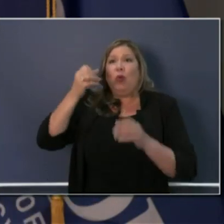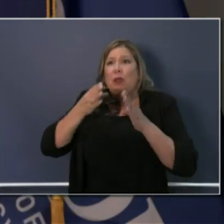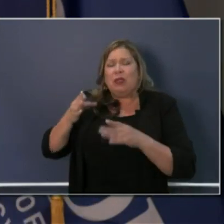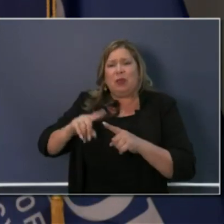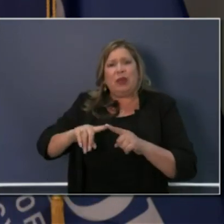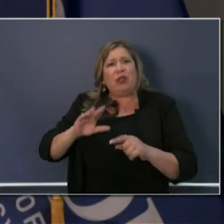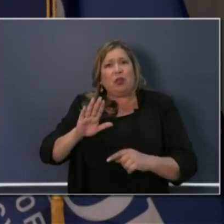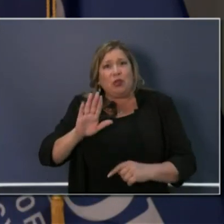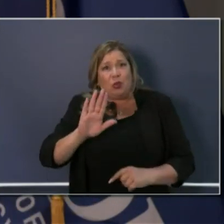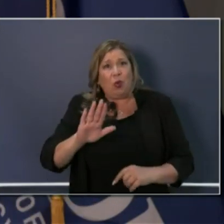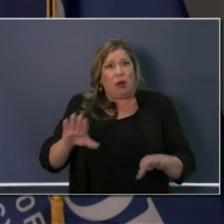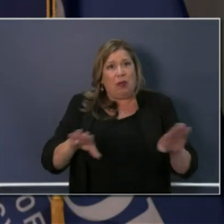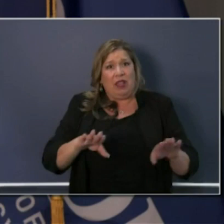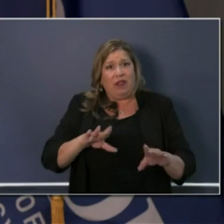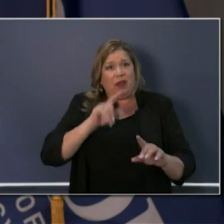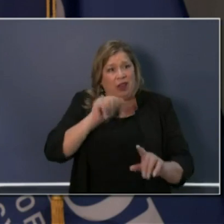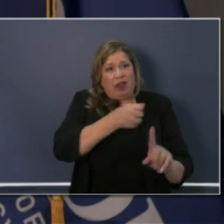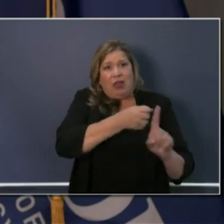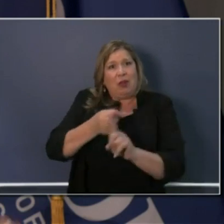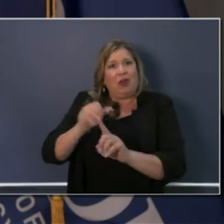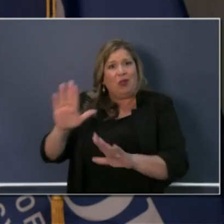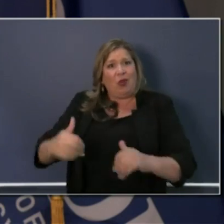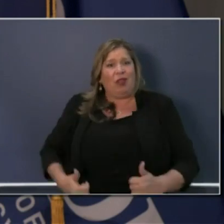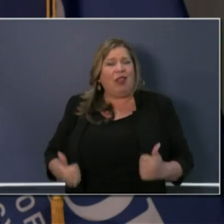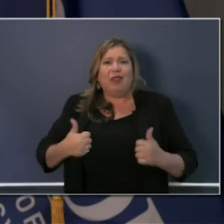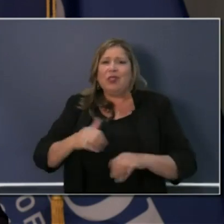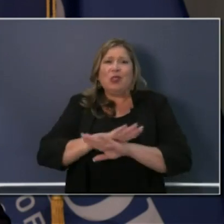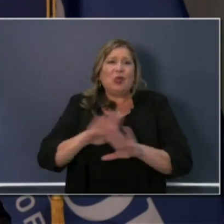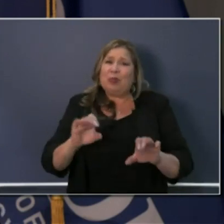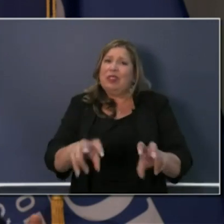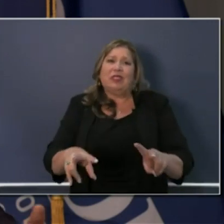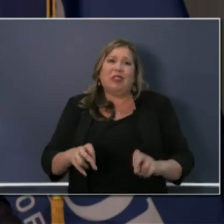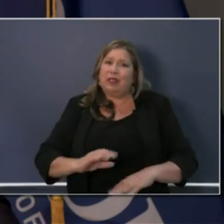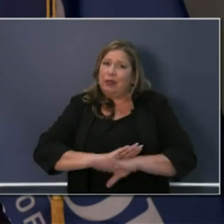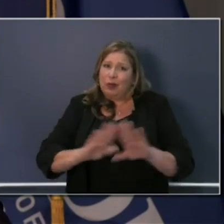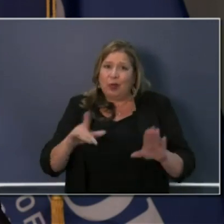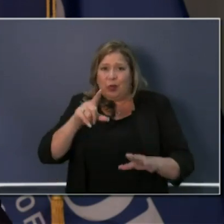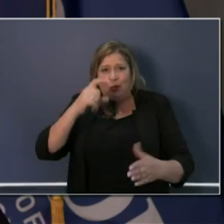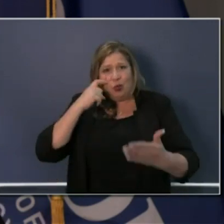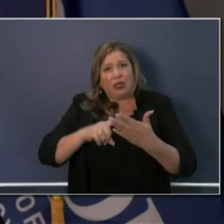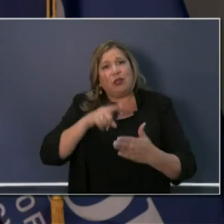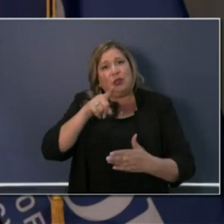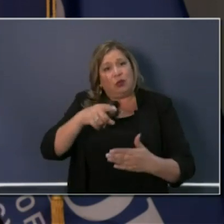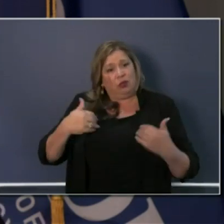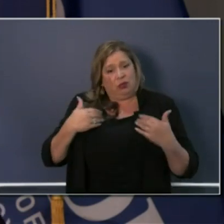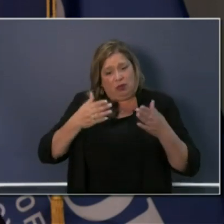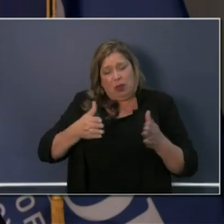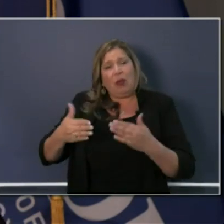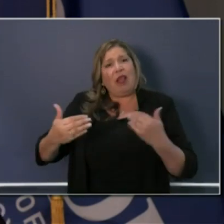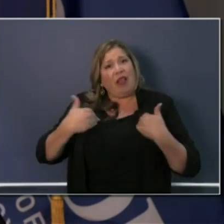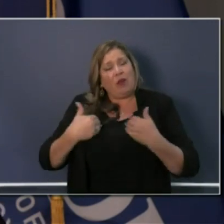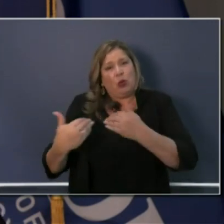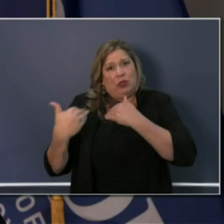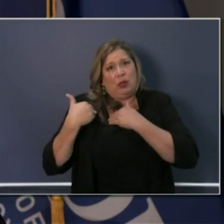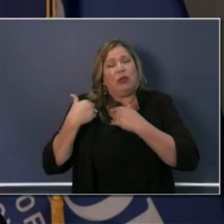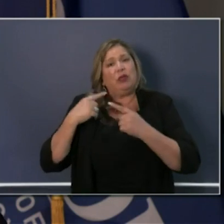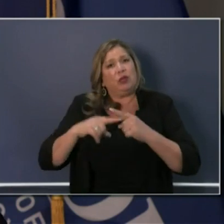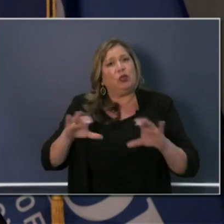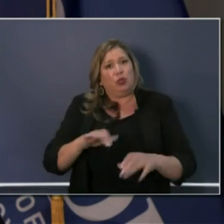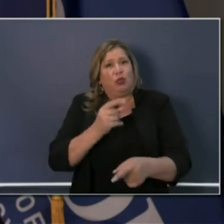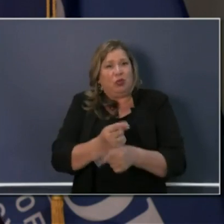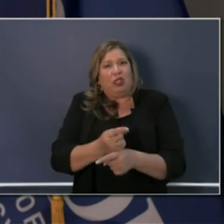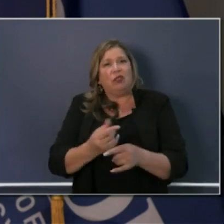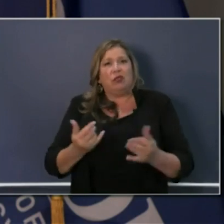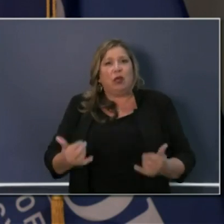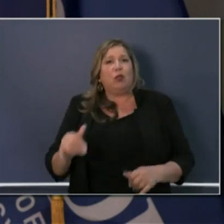impact on their lives. Don't be selfish. Recognize you have a responsibility to meet this moment as well. I